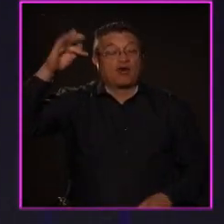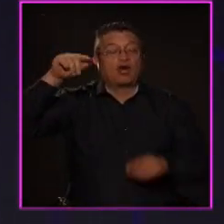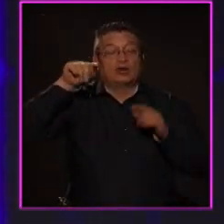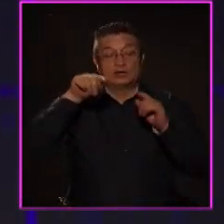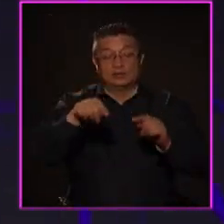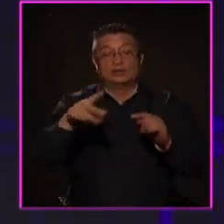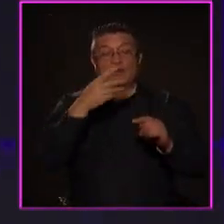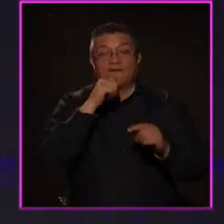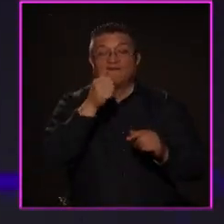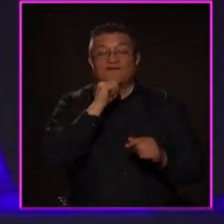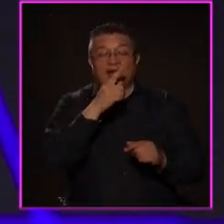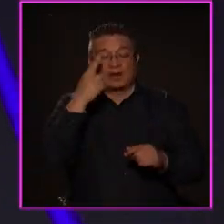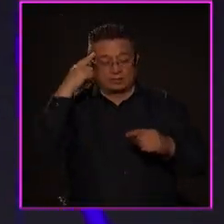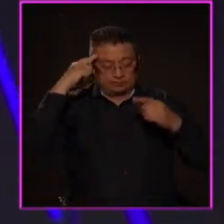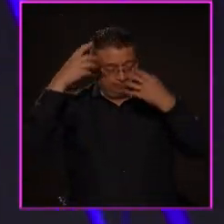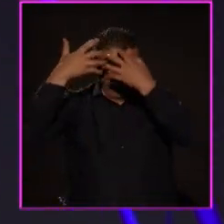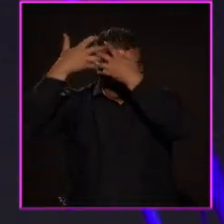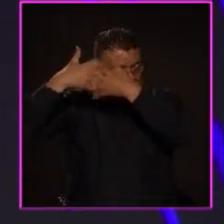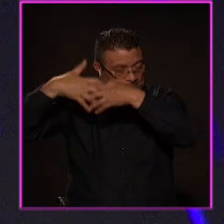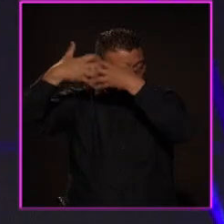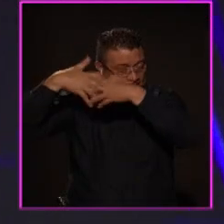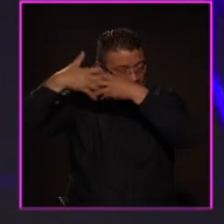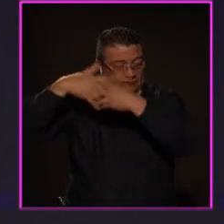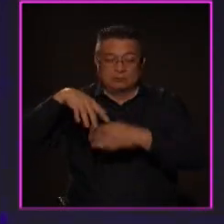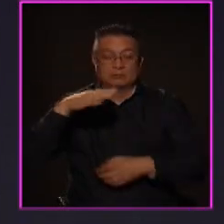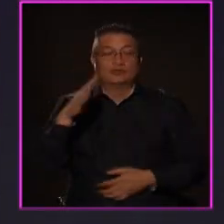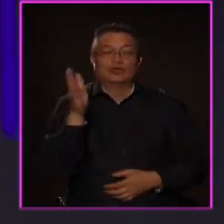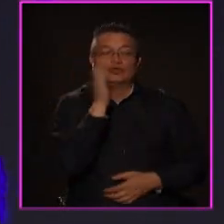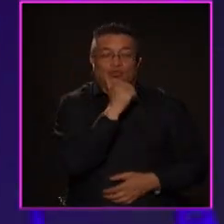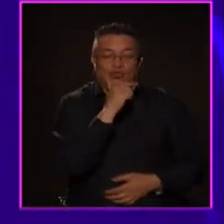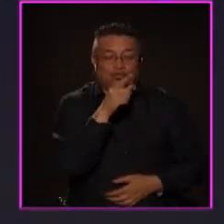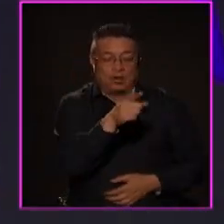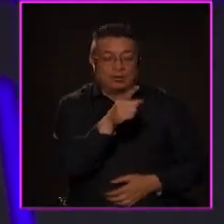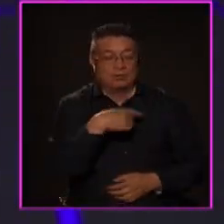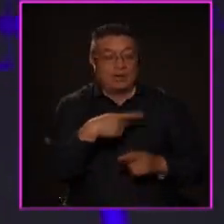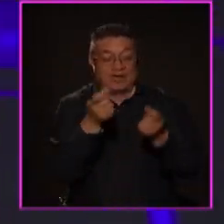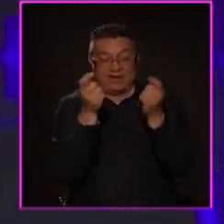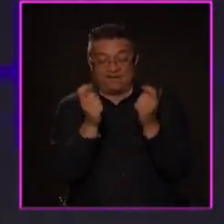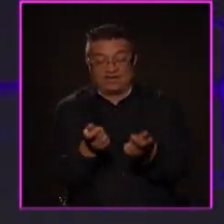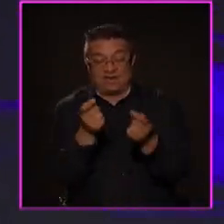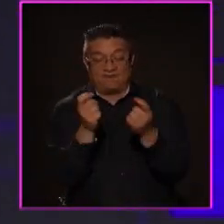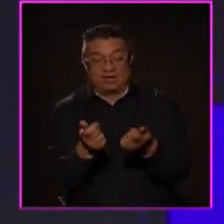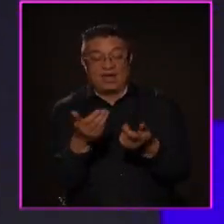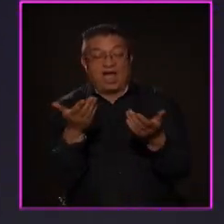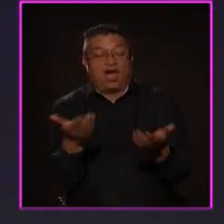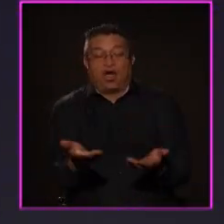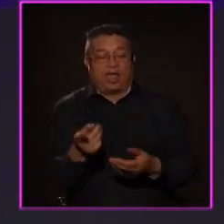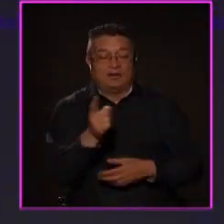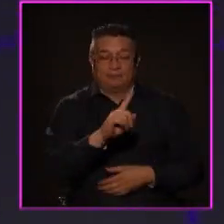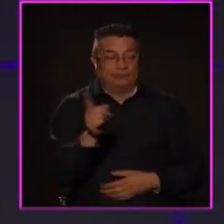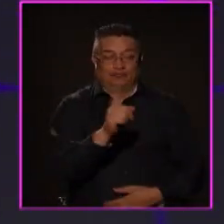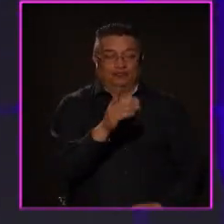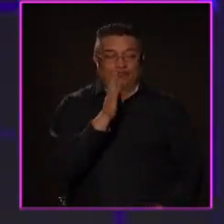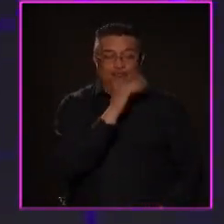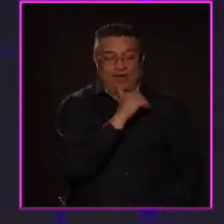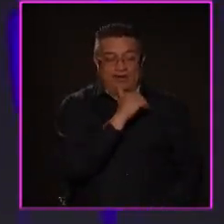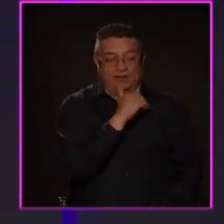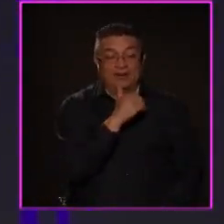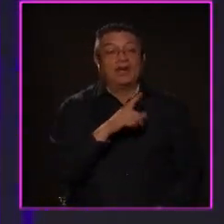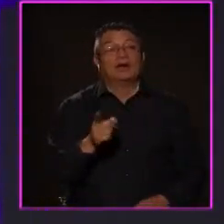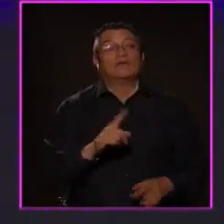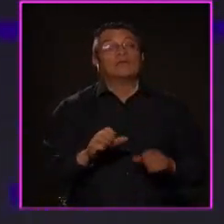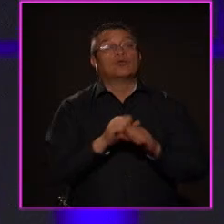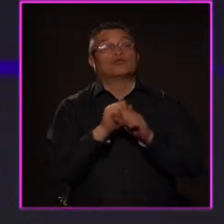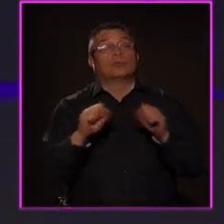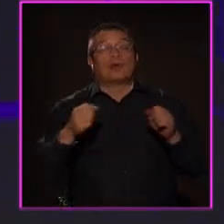reasoning. It's not a skill set that they have now. But they cannot compensate by drawing